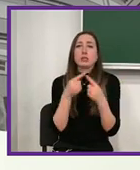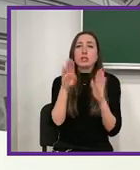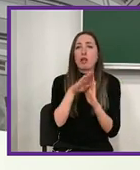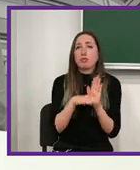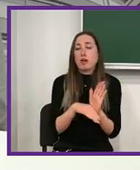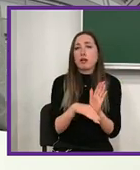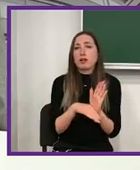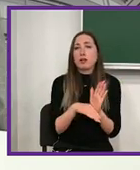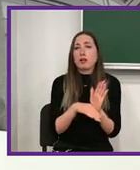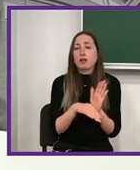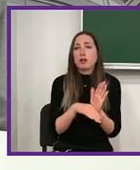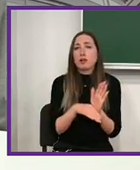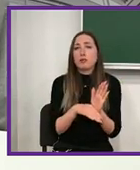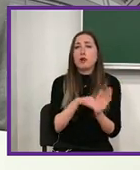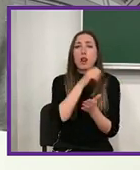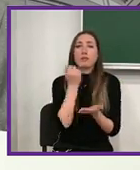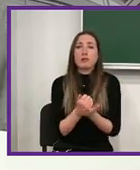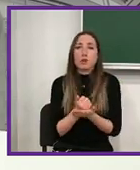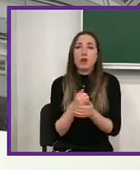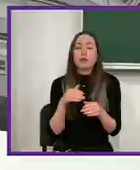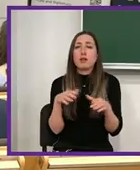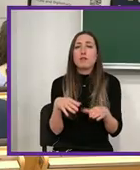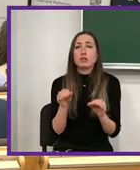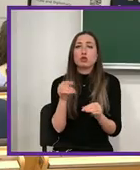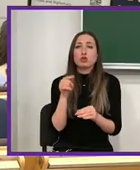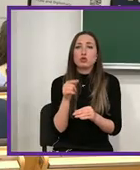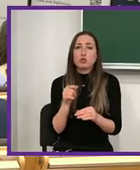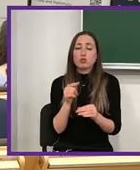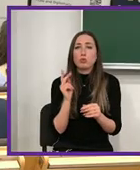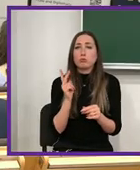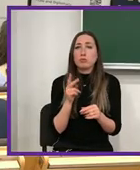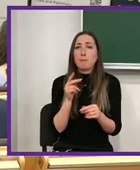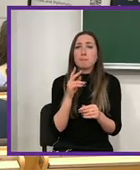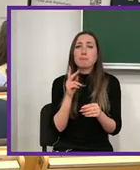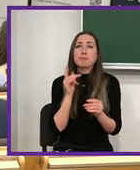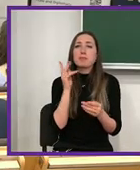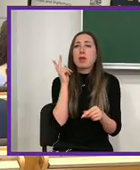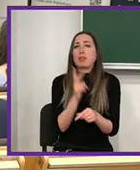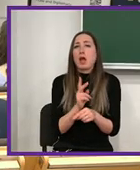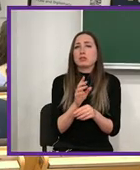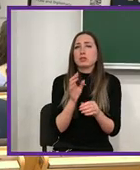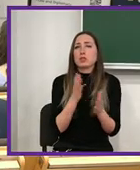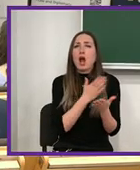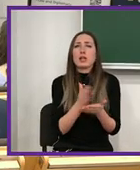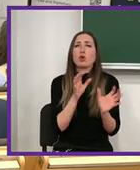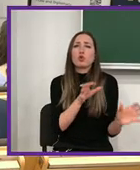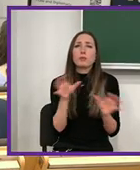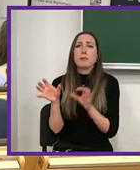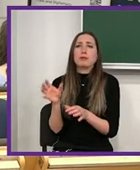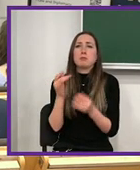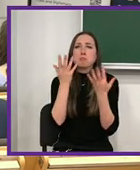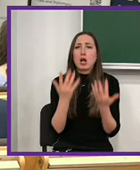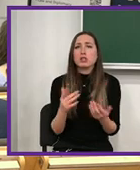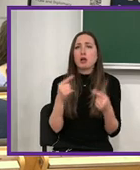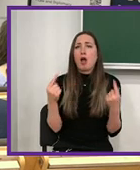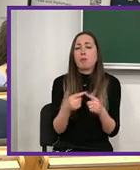conducting human rights due diligence. So with that, I'm very happy to welcome the first speaker of the panel, Lisa Berg.